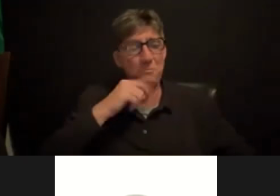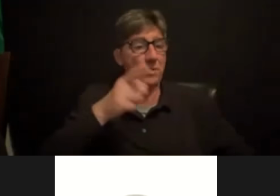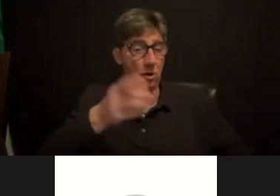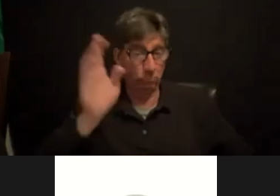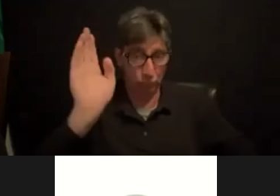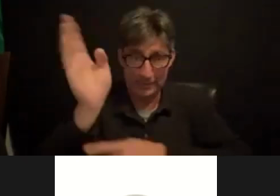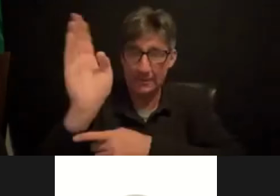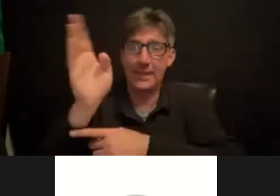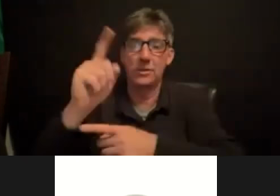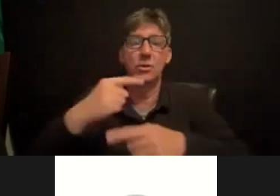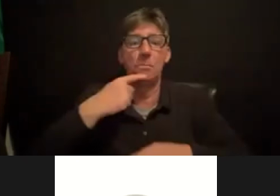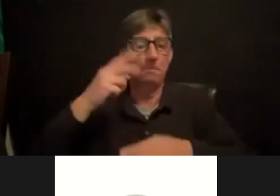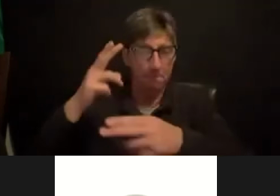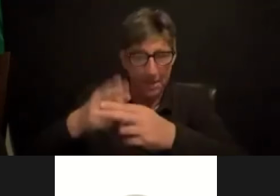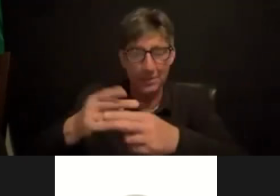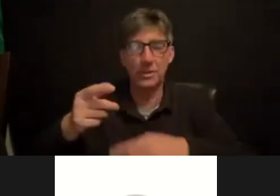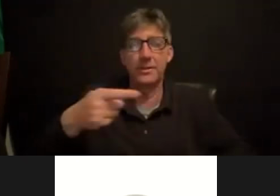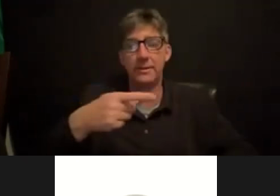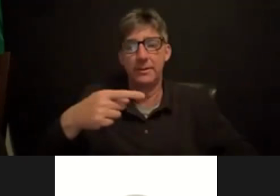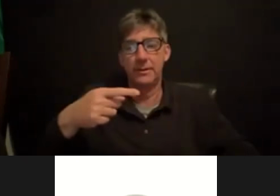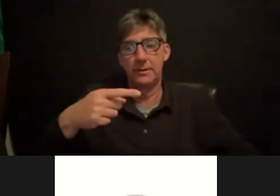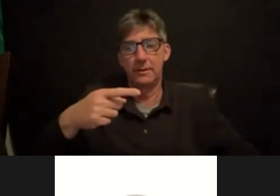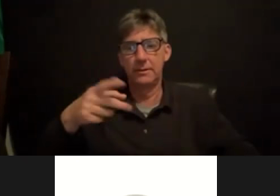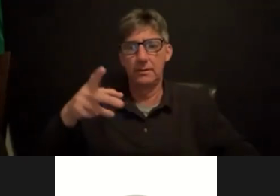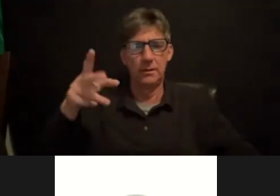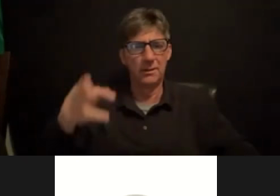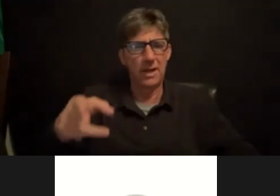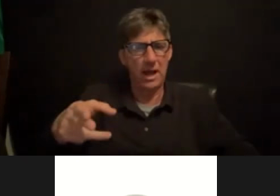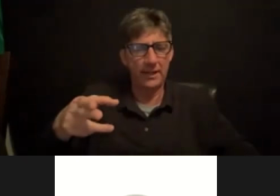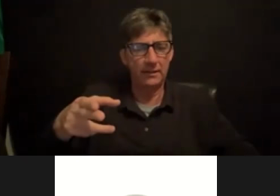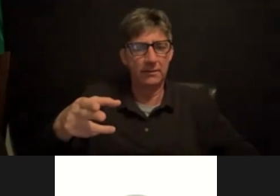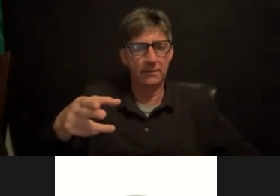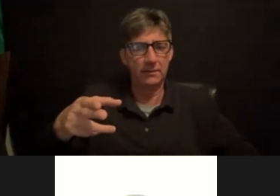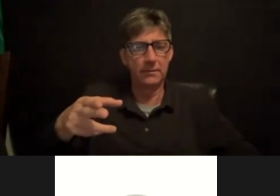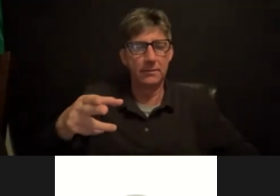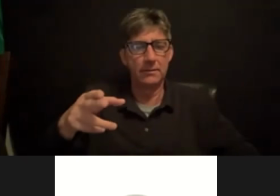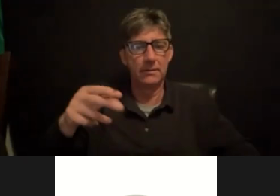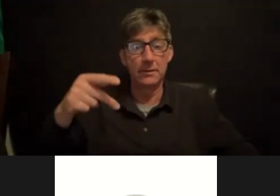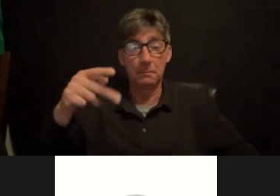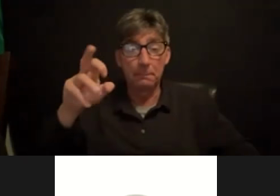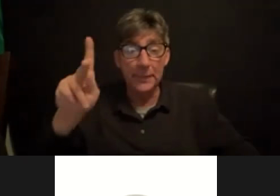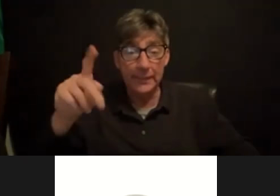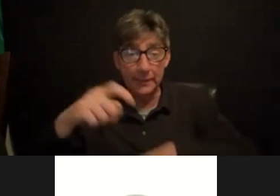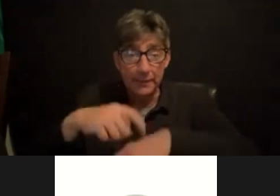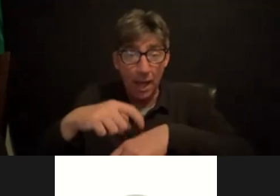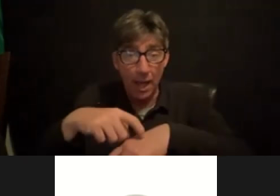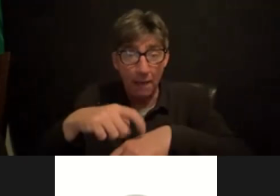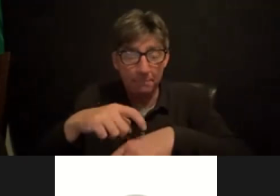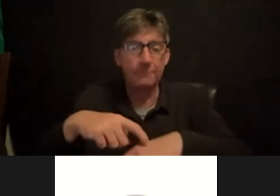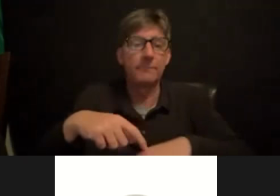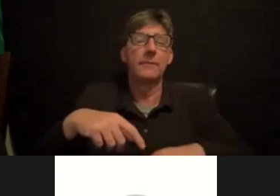mentioned, there's cutting back on like the peak times, and you know, I know they extended